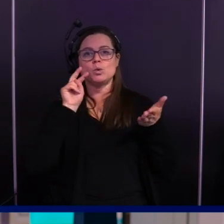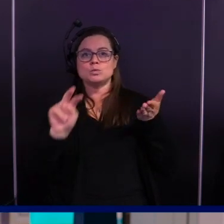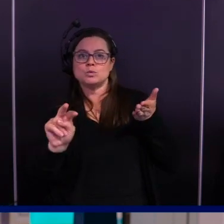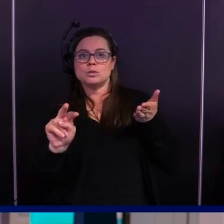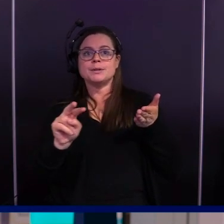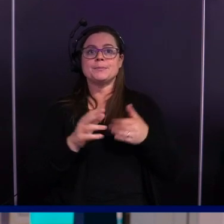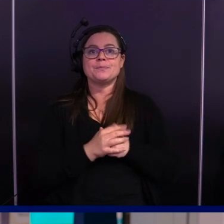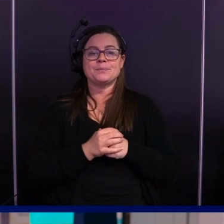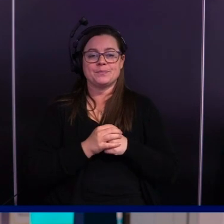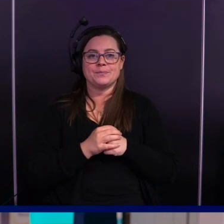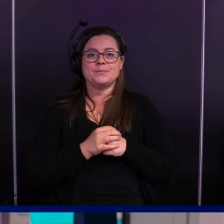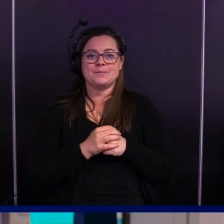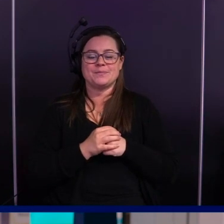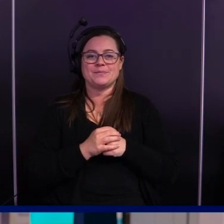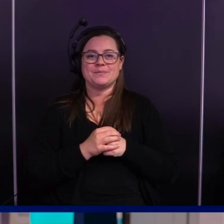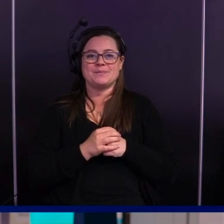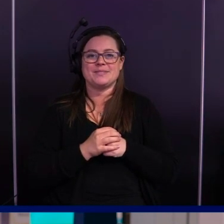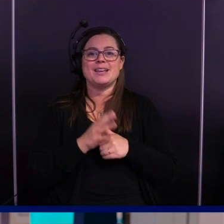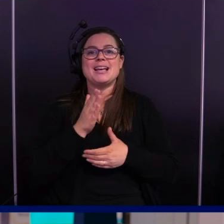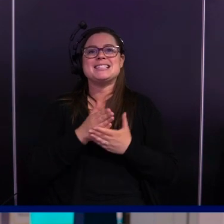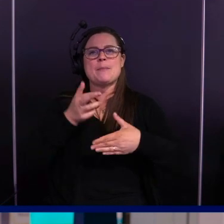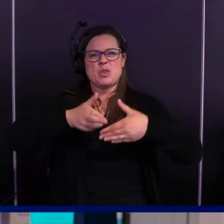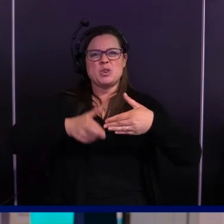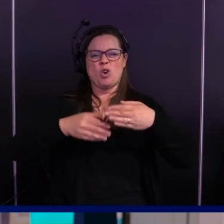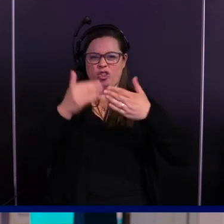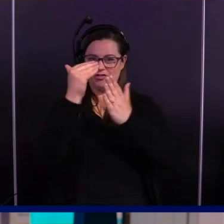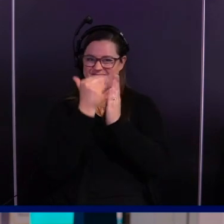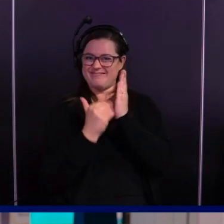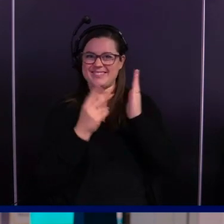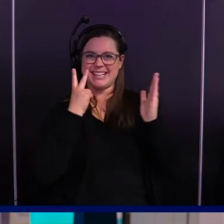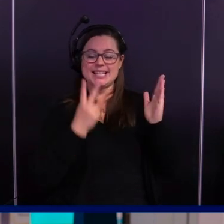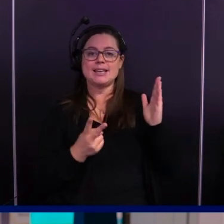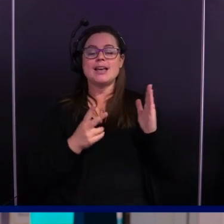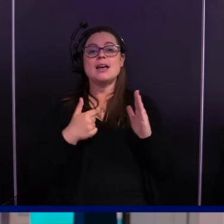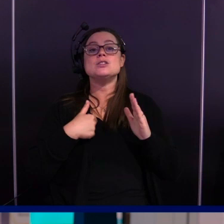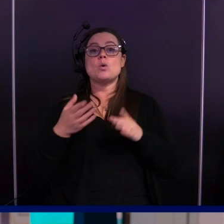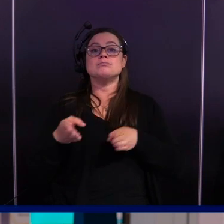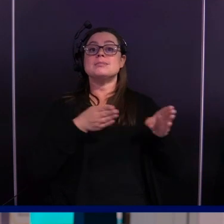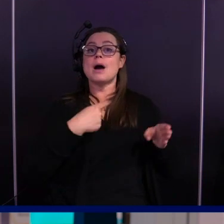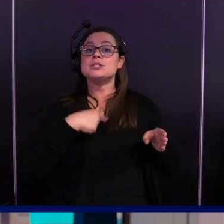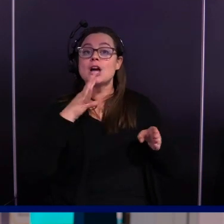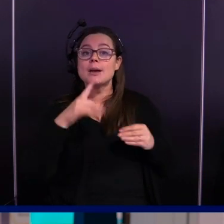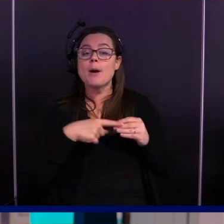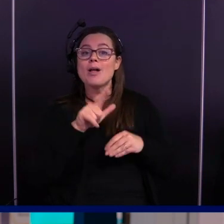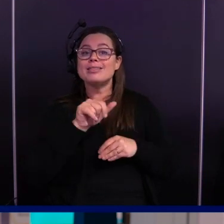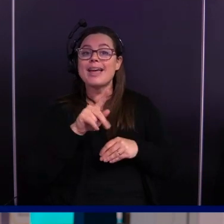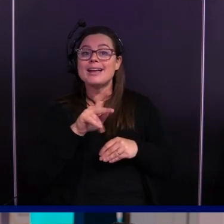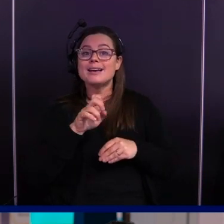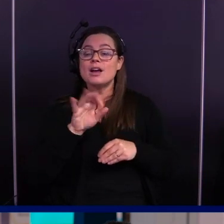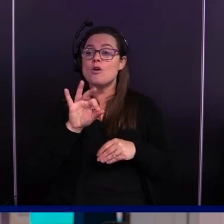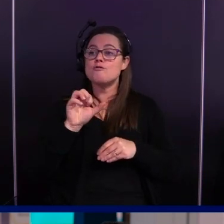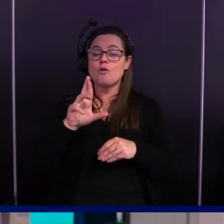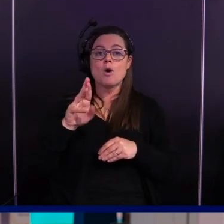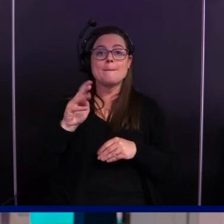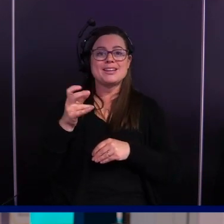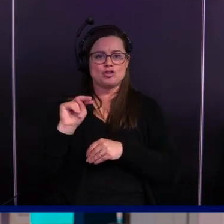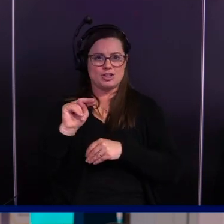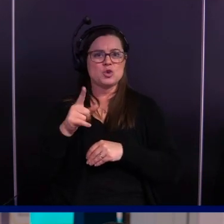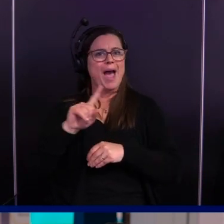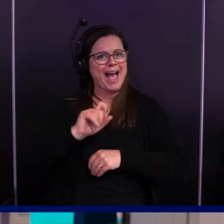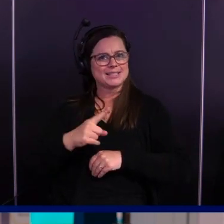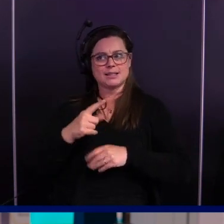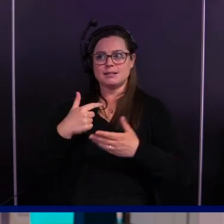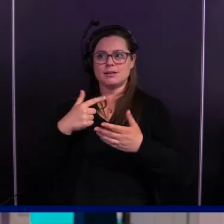This will talk about, these are some of the results. And I was talking about lake formation. So I wanted to take you to the lake formation. You are asking where and